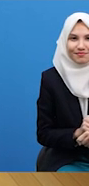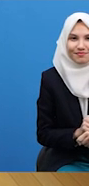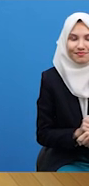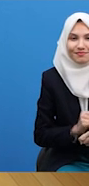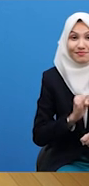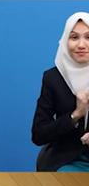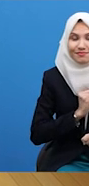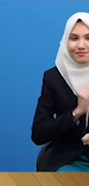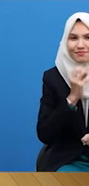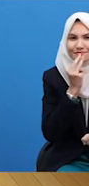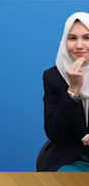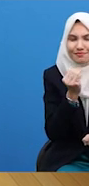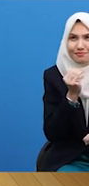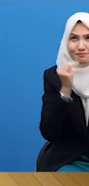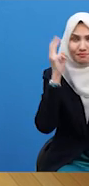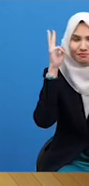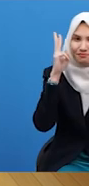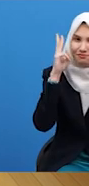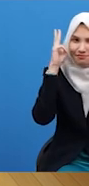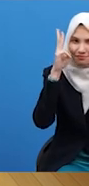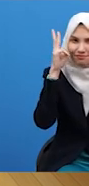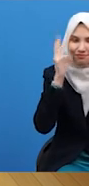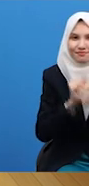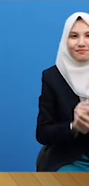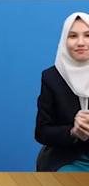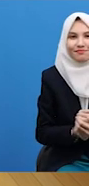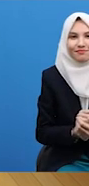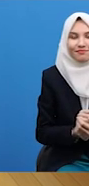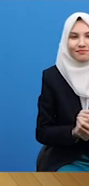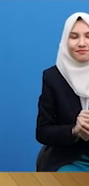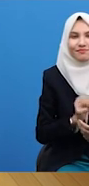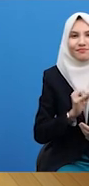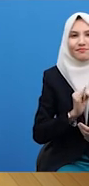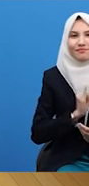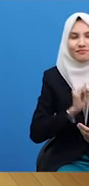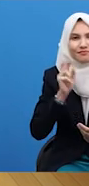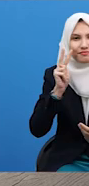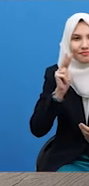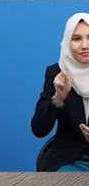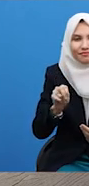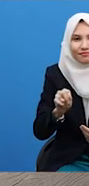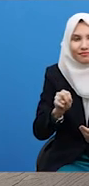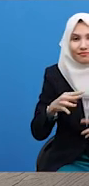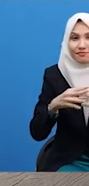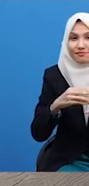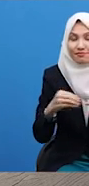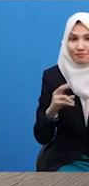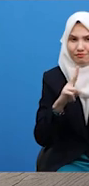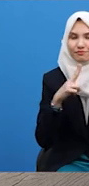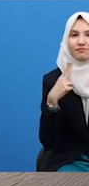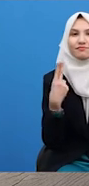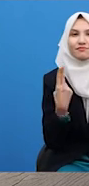I am in a dilemma. I need to choose between the